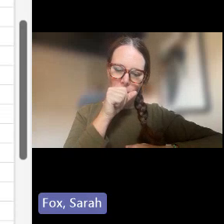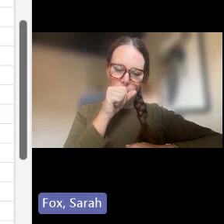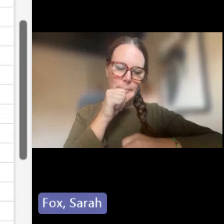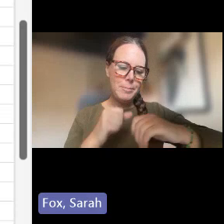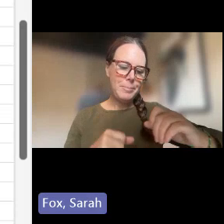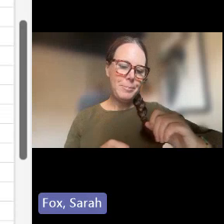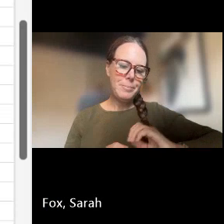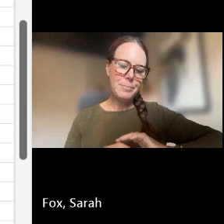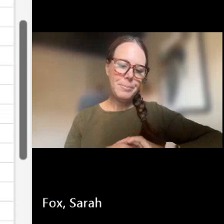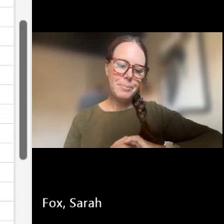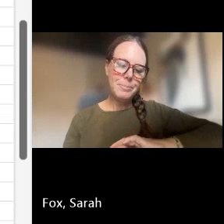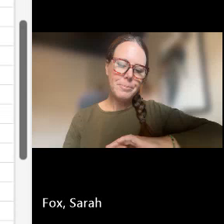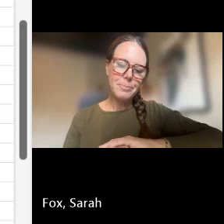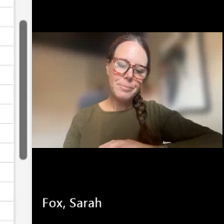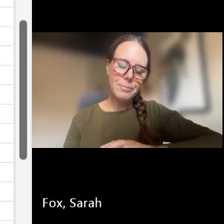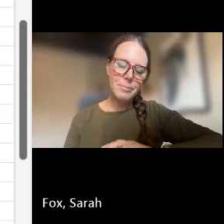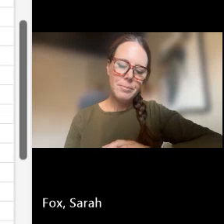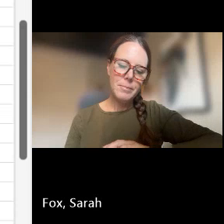Let me know if I'm going too fast or.